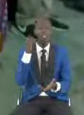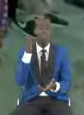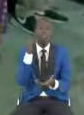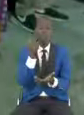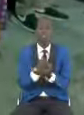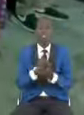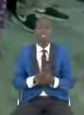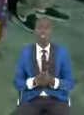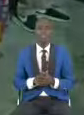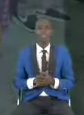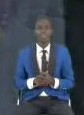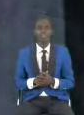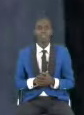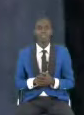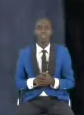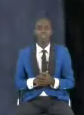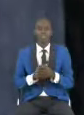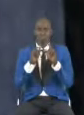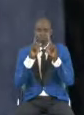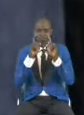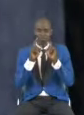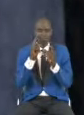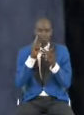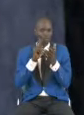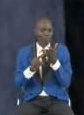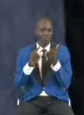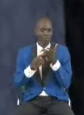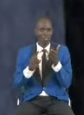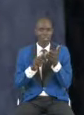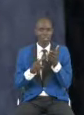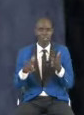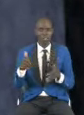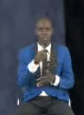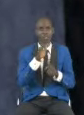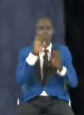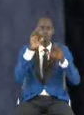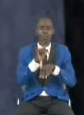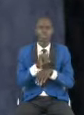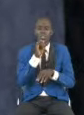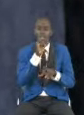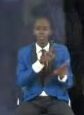Check up yourself. Your miracle is there already.